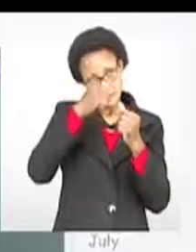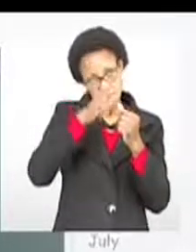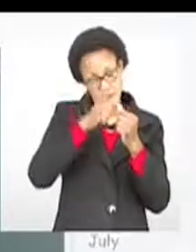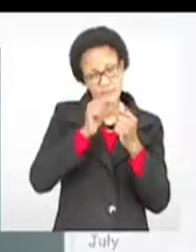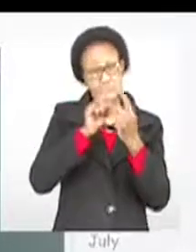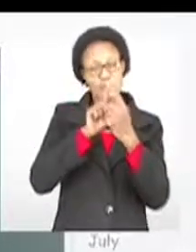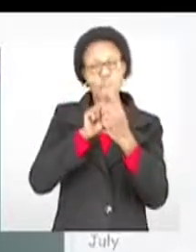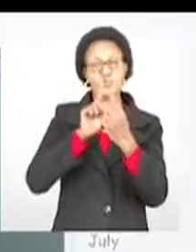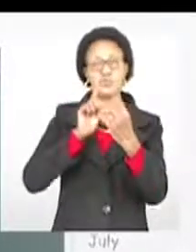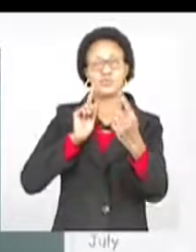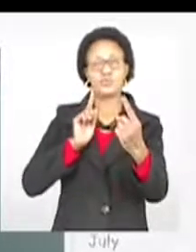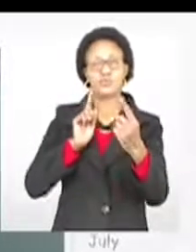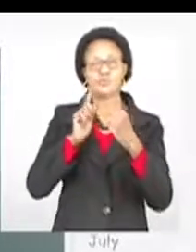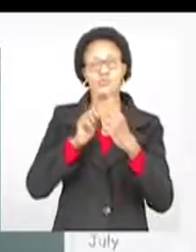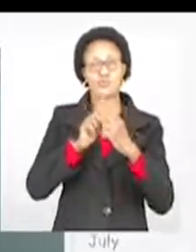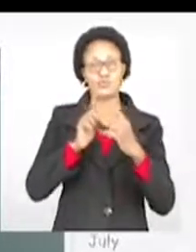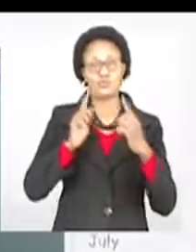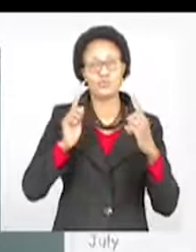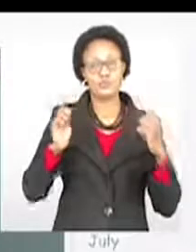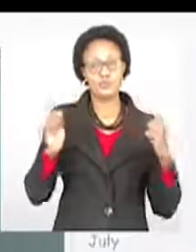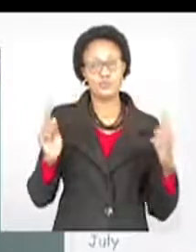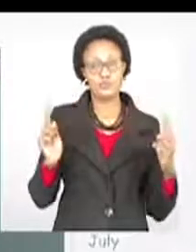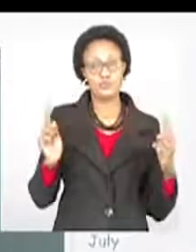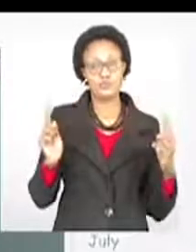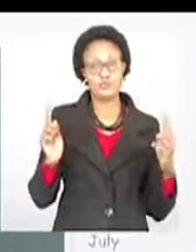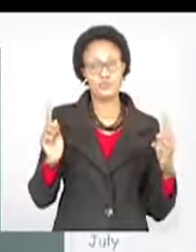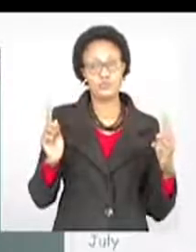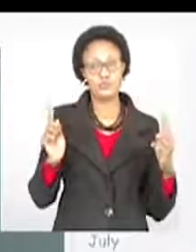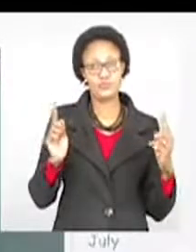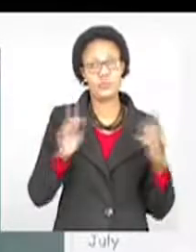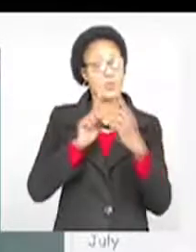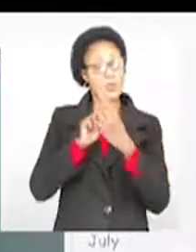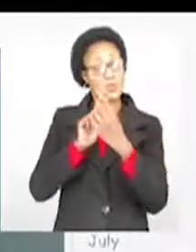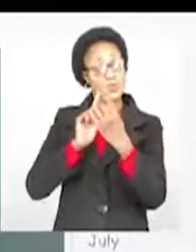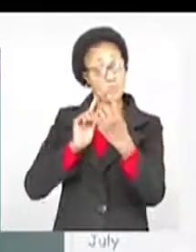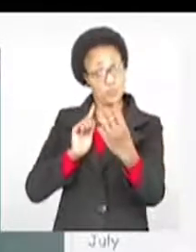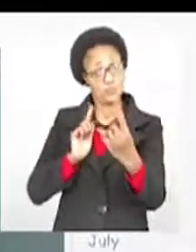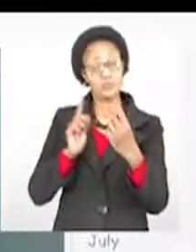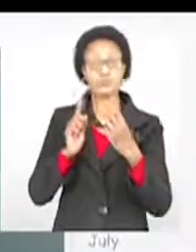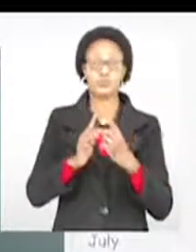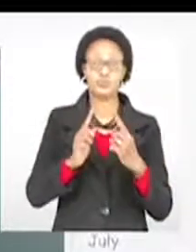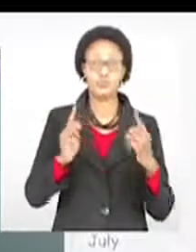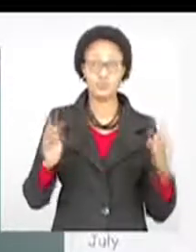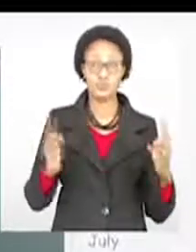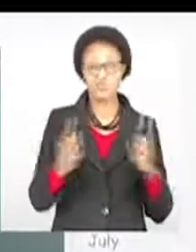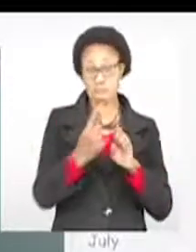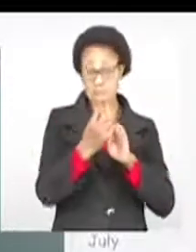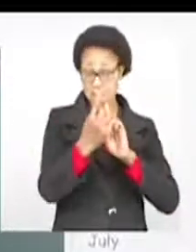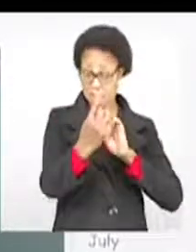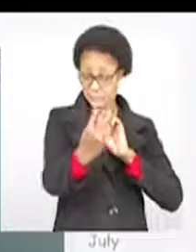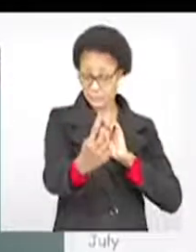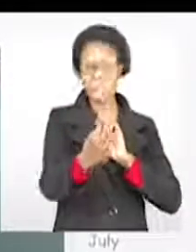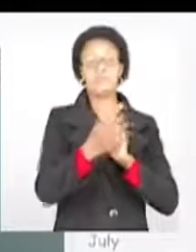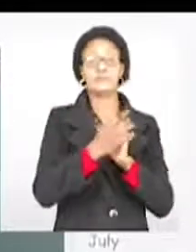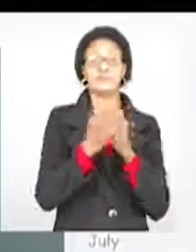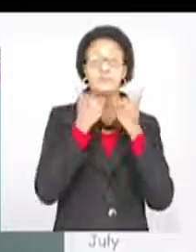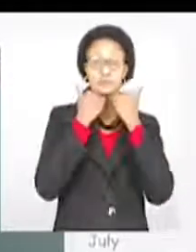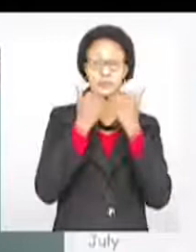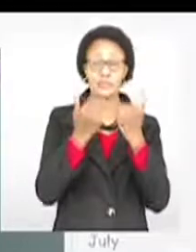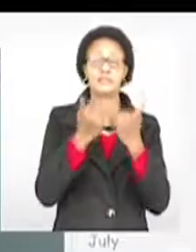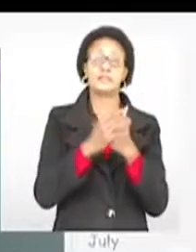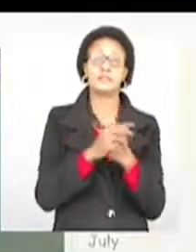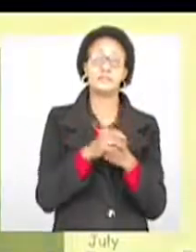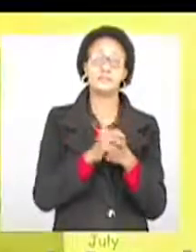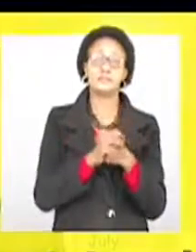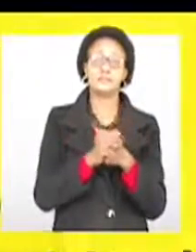good social distancing by checking on both sides and in front of you that no one is around